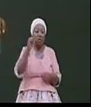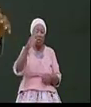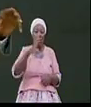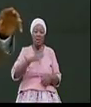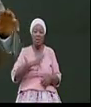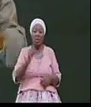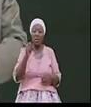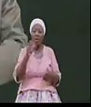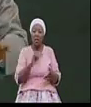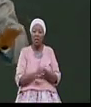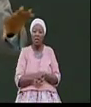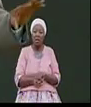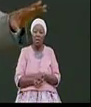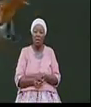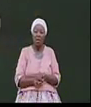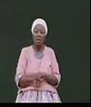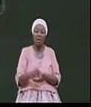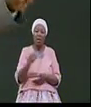that